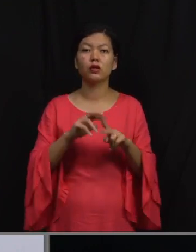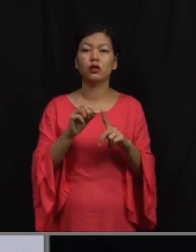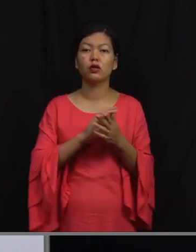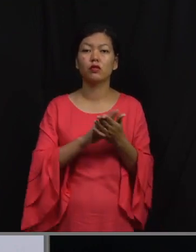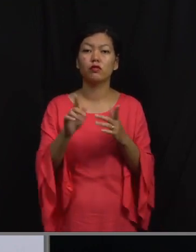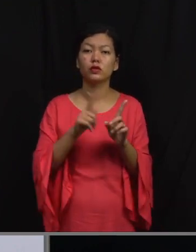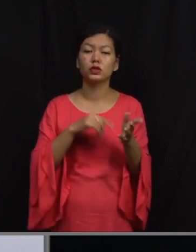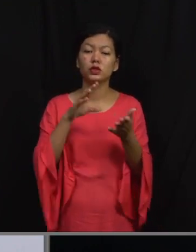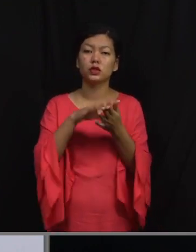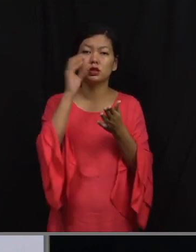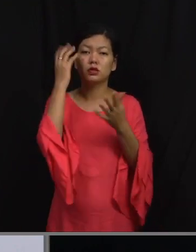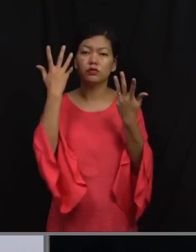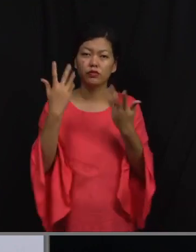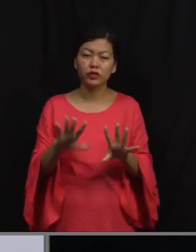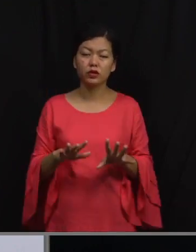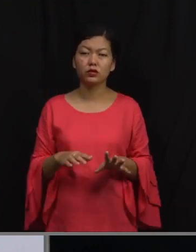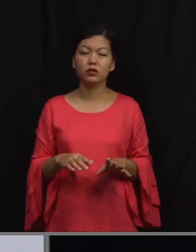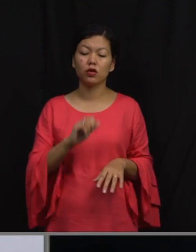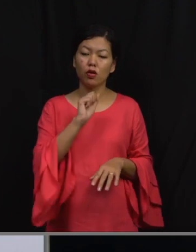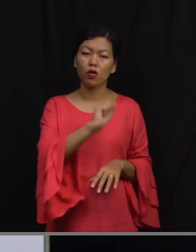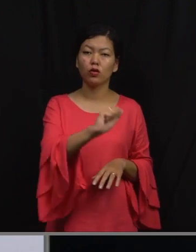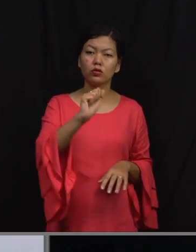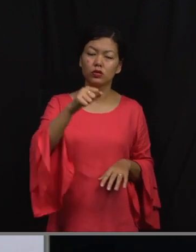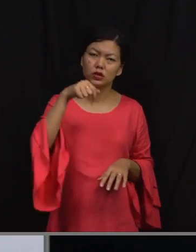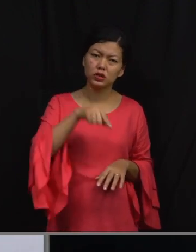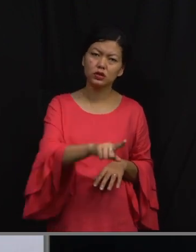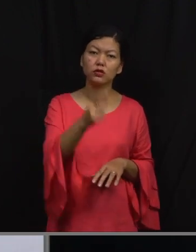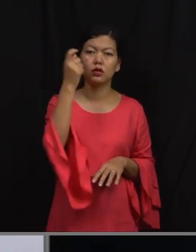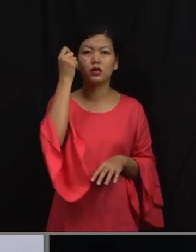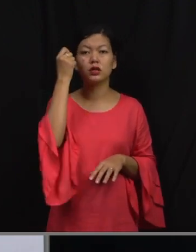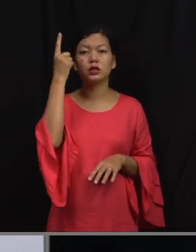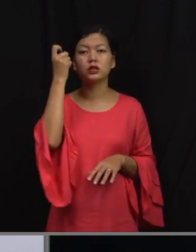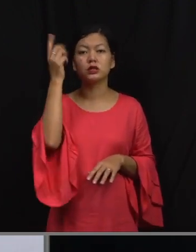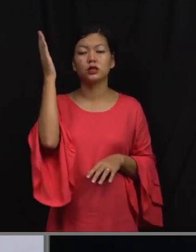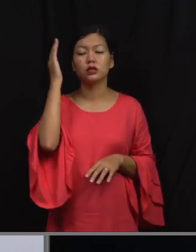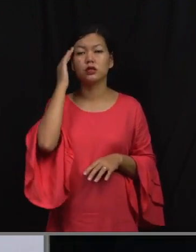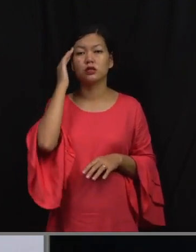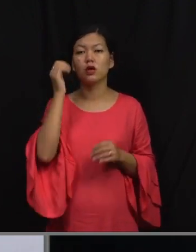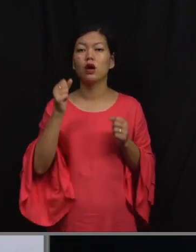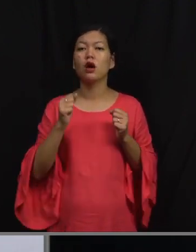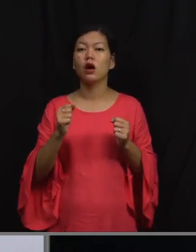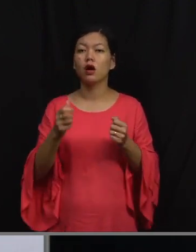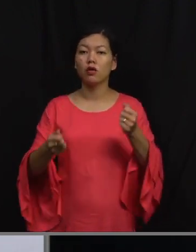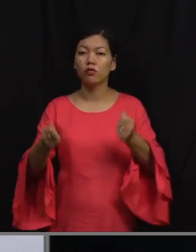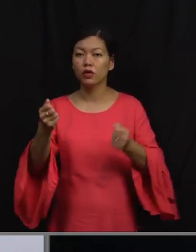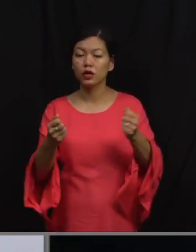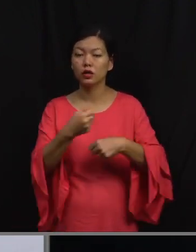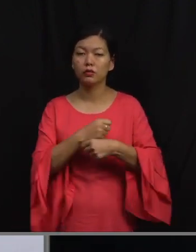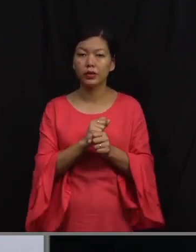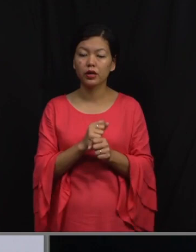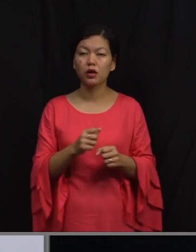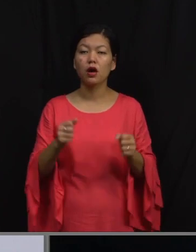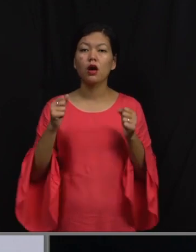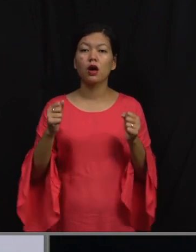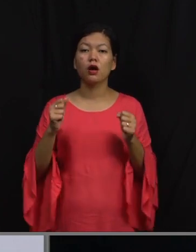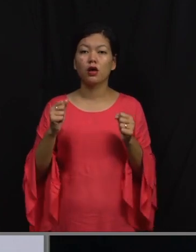can design, you can understand the machine, how it works. You can build, if you know very deep, if you know in depth, right? You